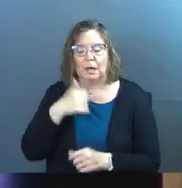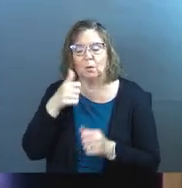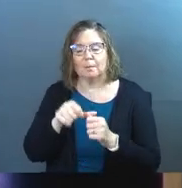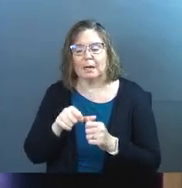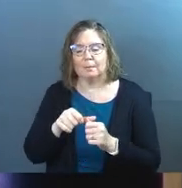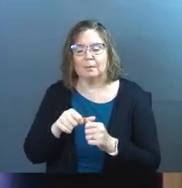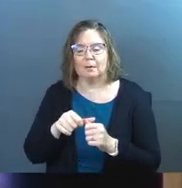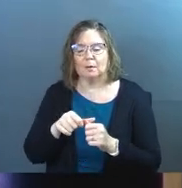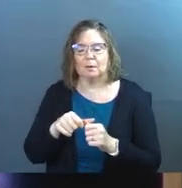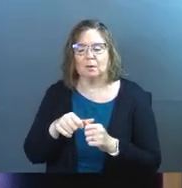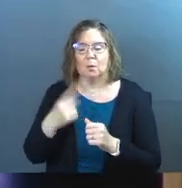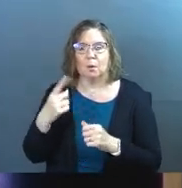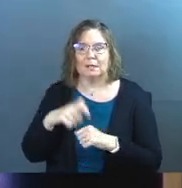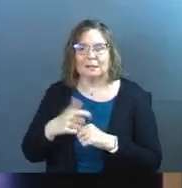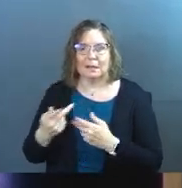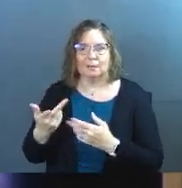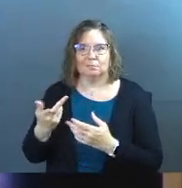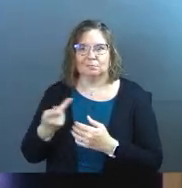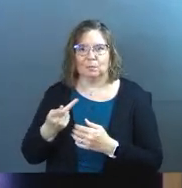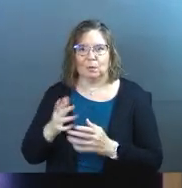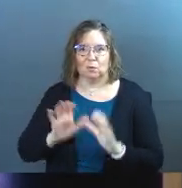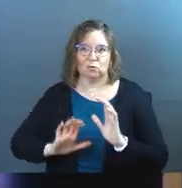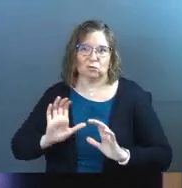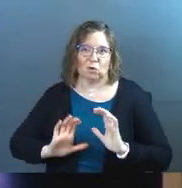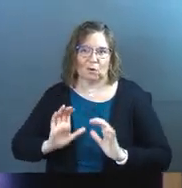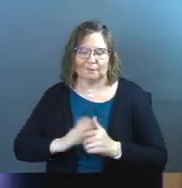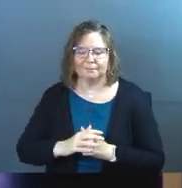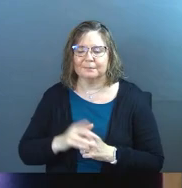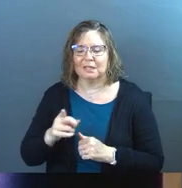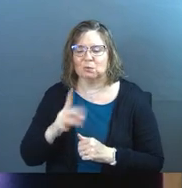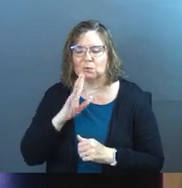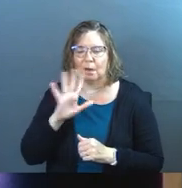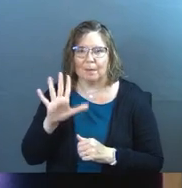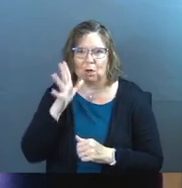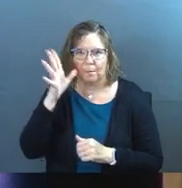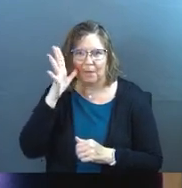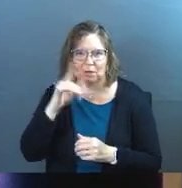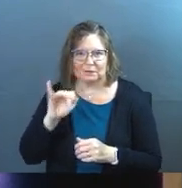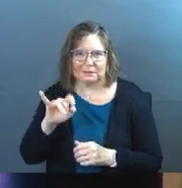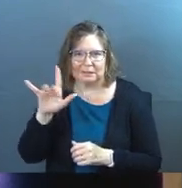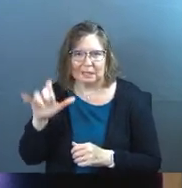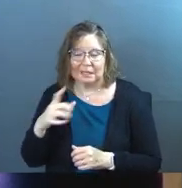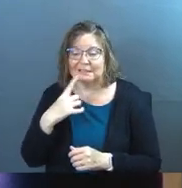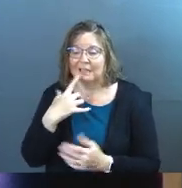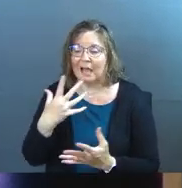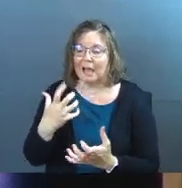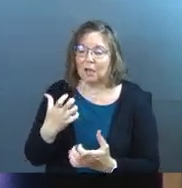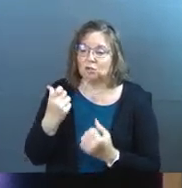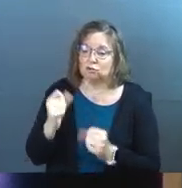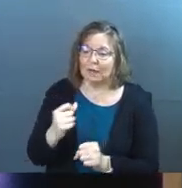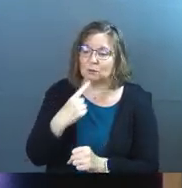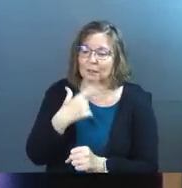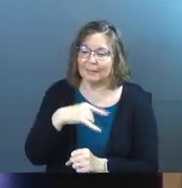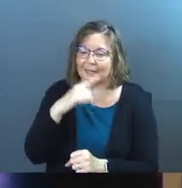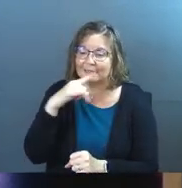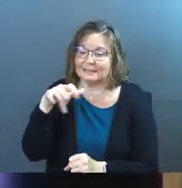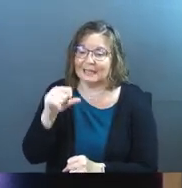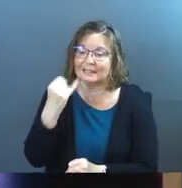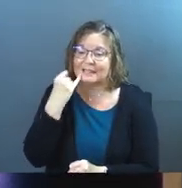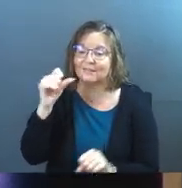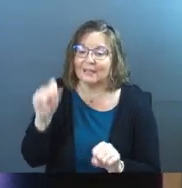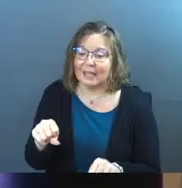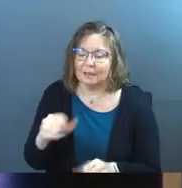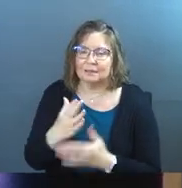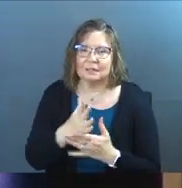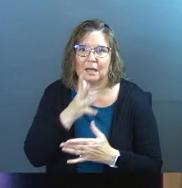sitting at the back of the church building one time and talking to her about her parenting strategy. And she said, I always want to tell my kids yes if I can. She said,